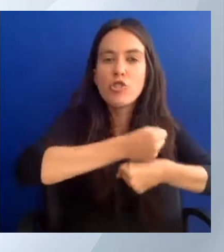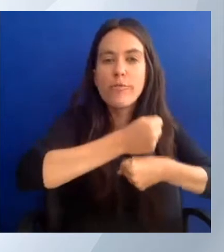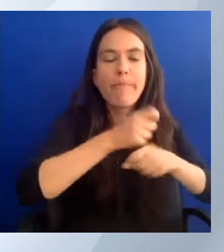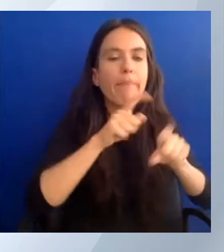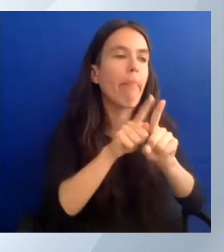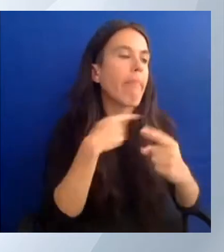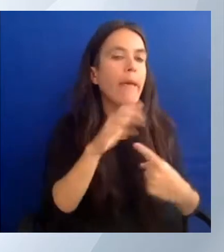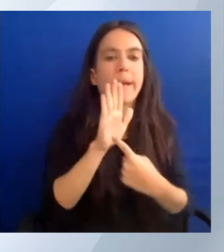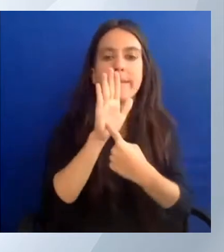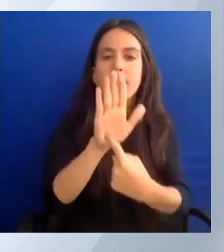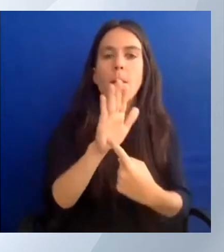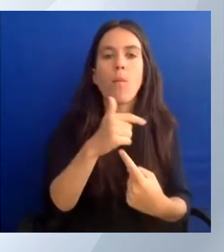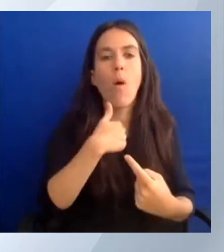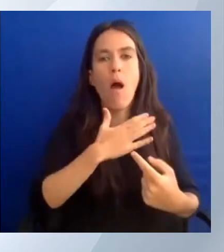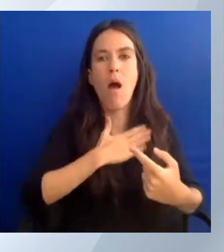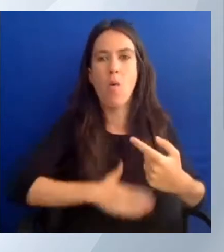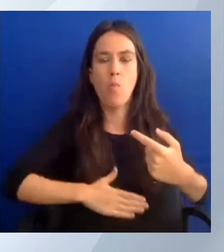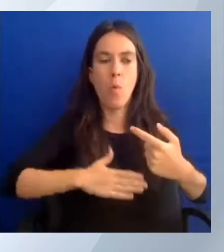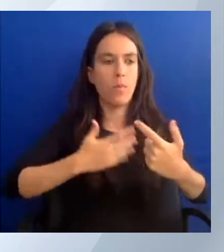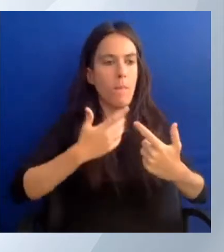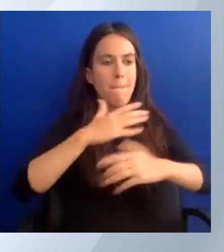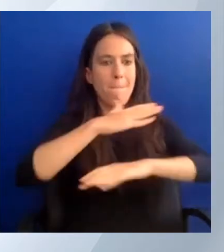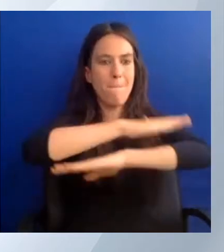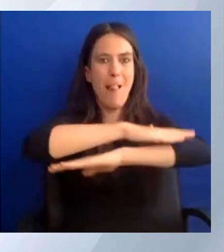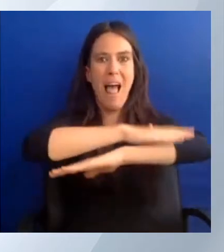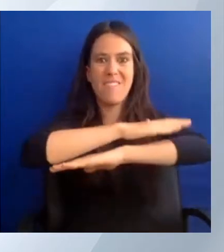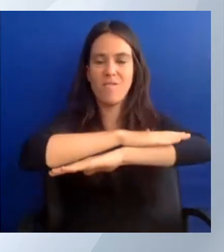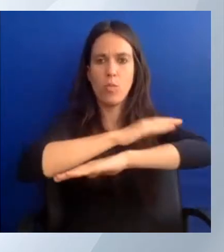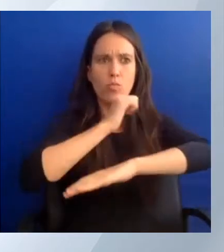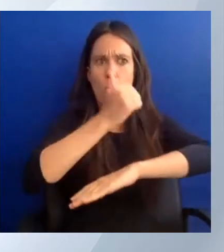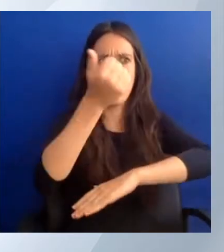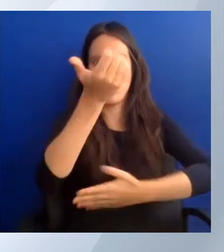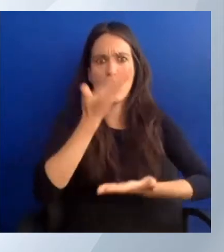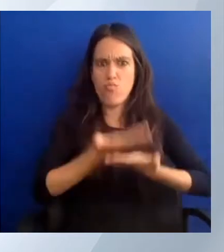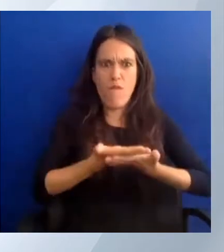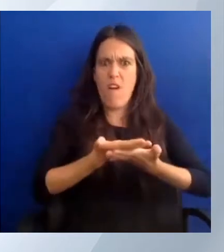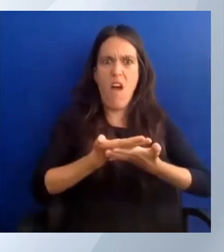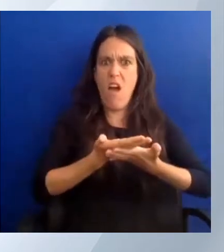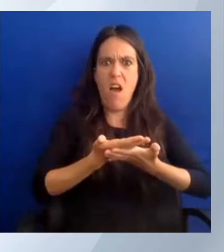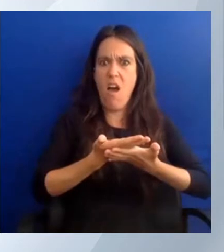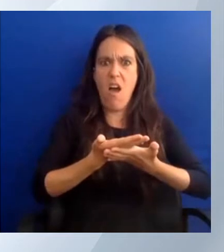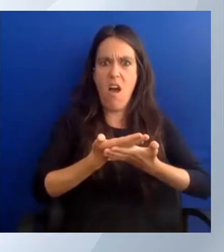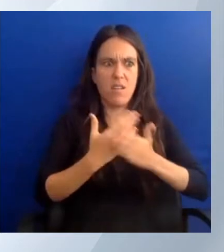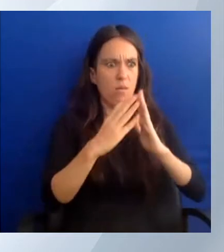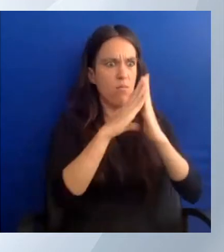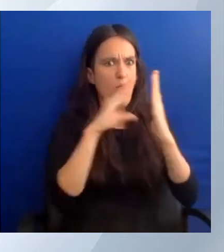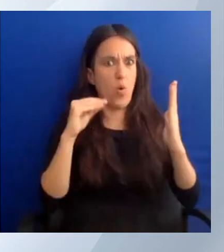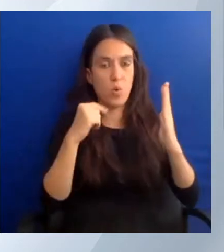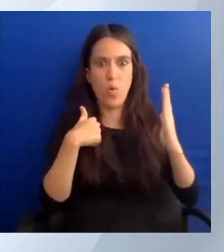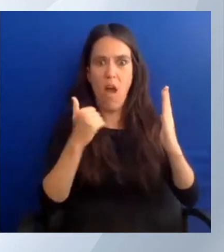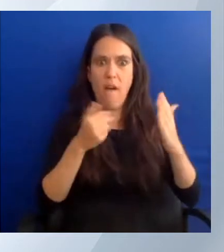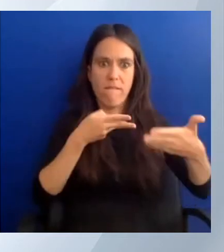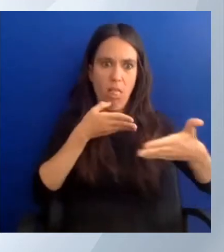underlying platform is not providing me a virtual actor model, I'm pretty much limited what I can do with my service.